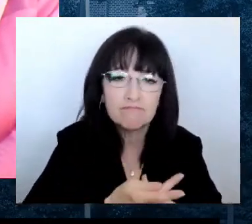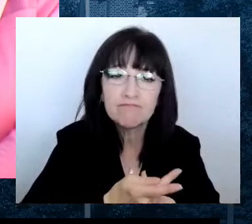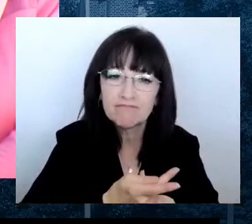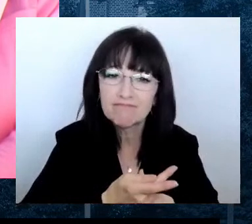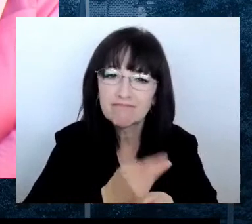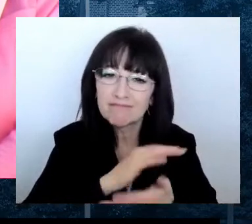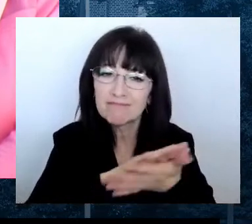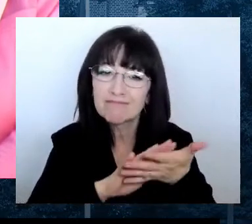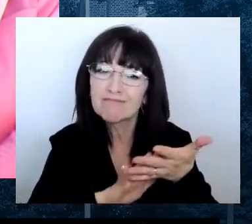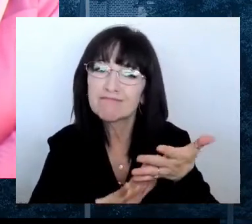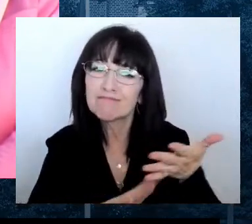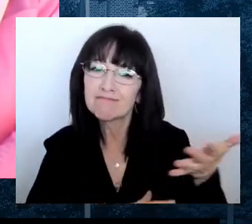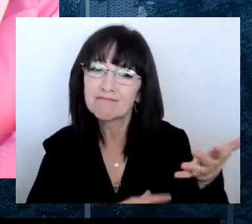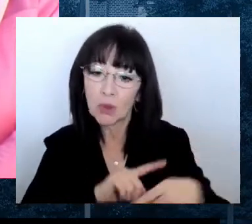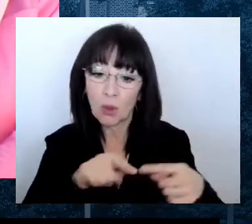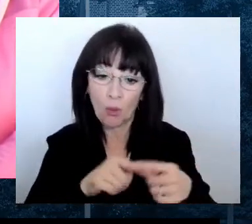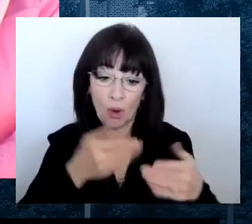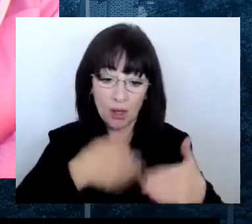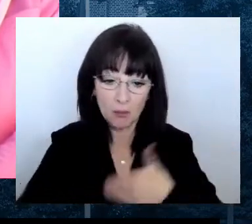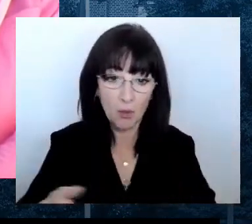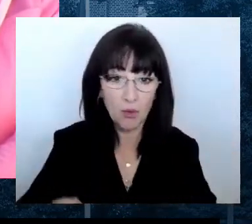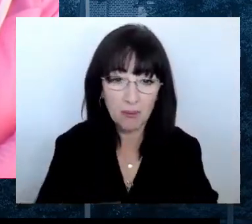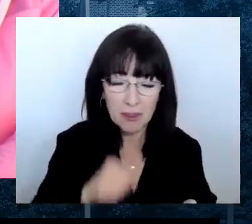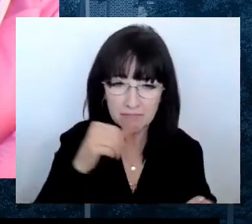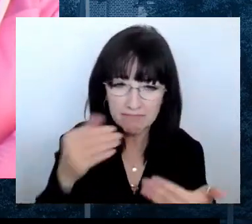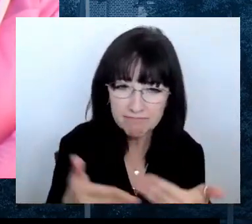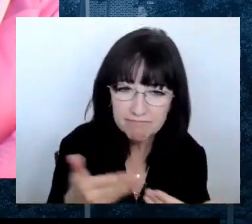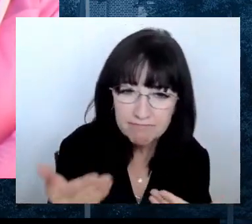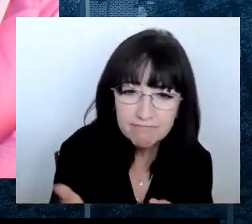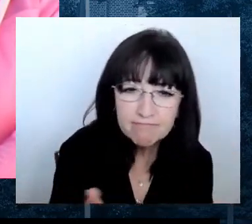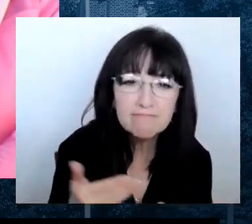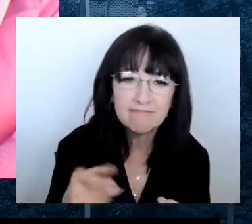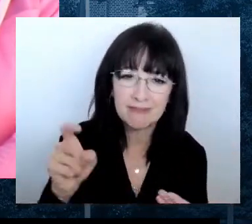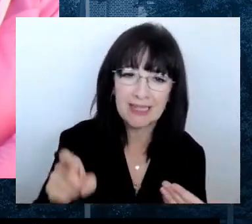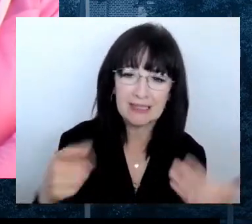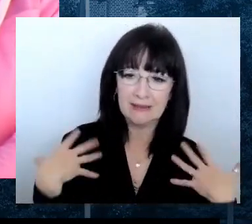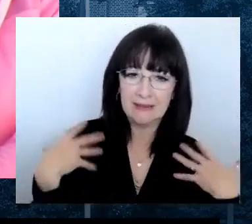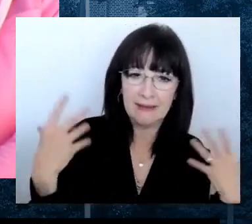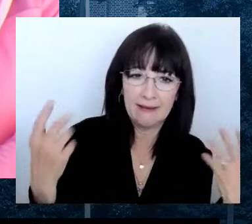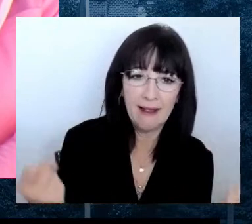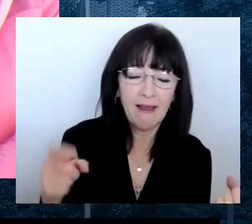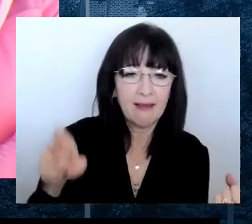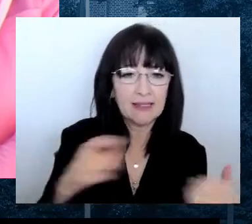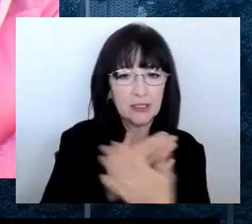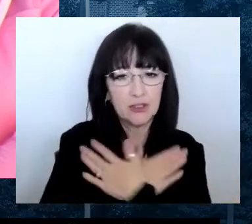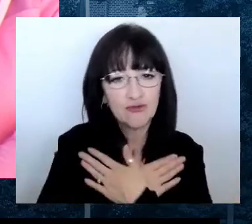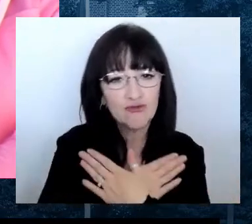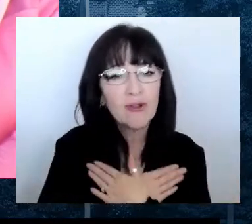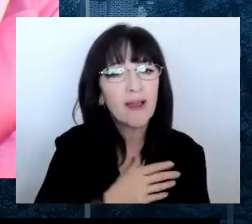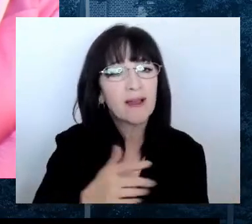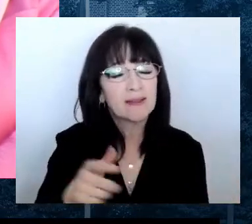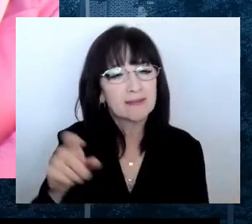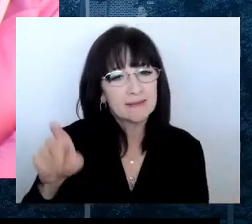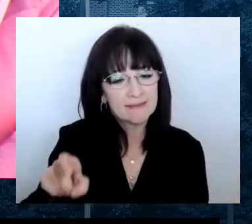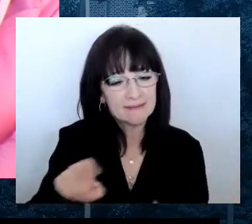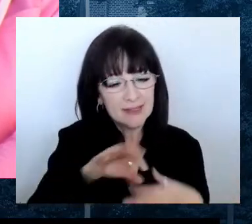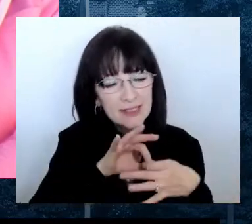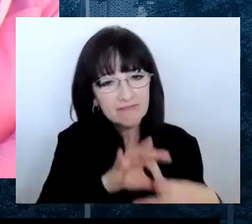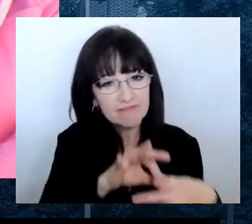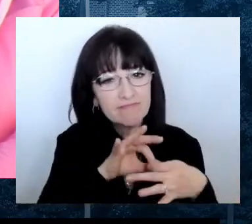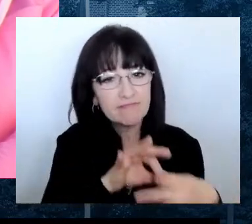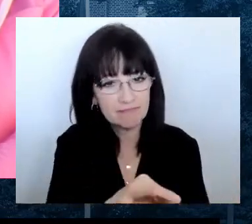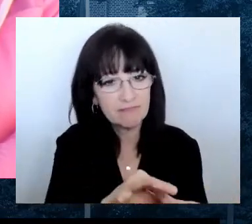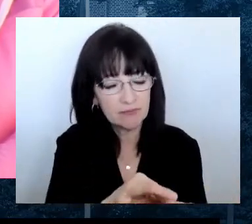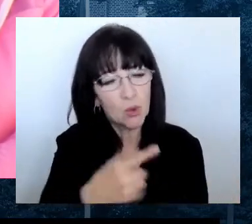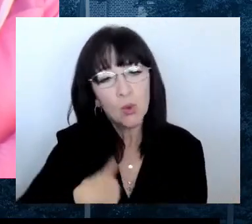world. Paid family and medical leave is a transformation policy that values our state workers as